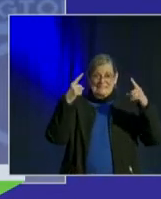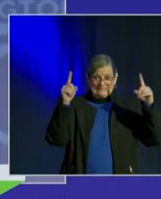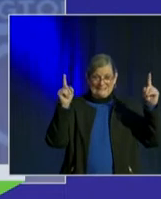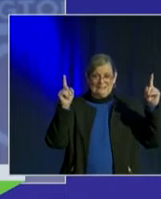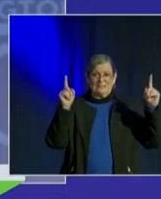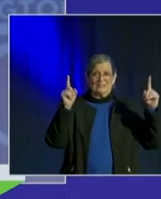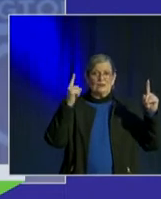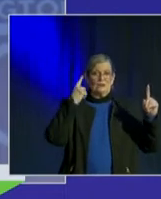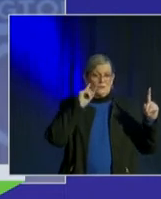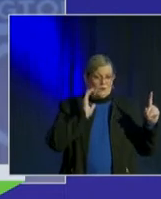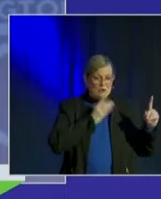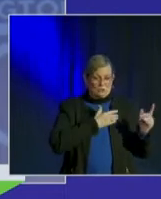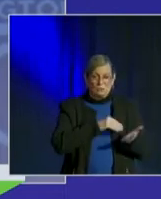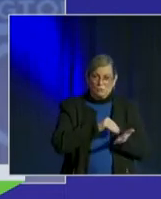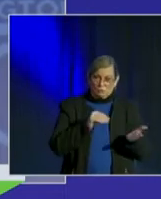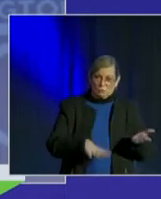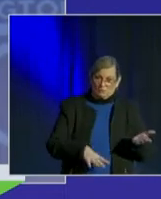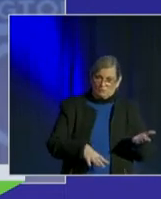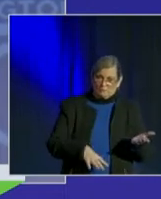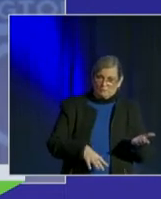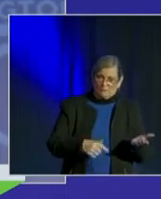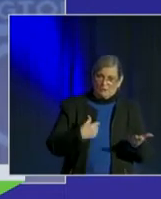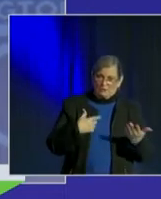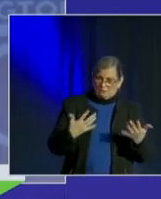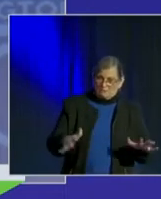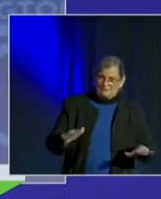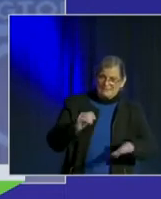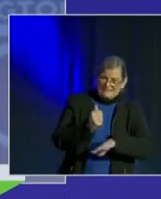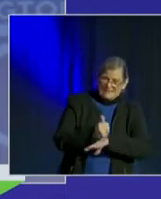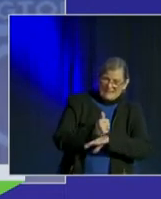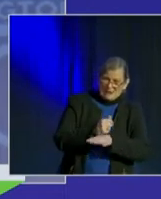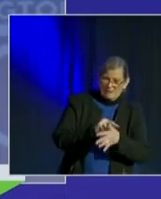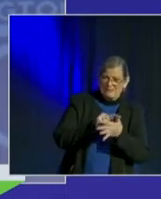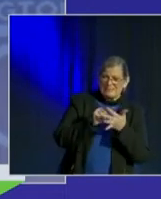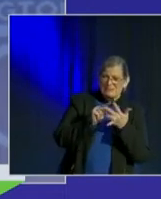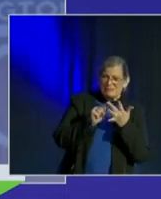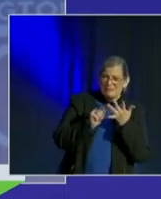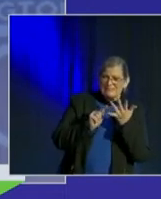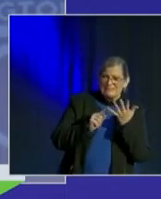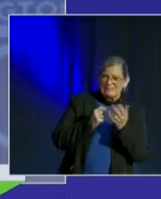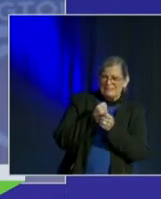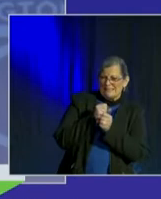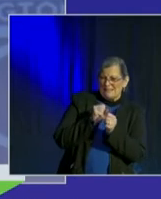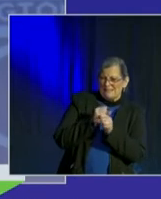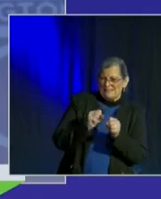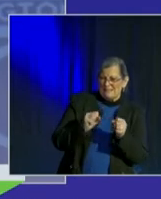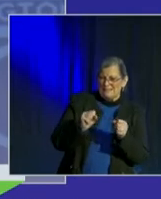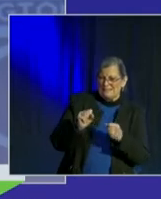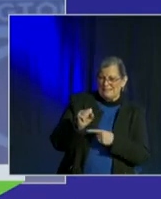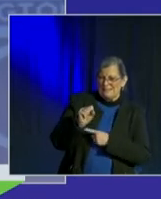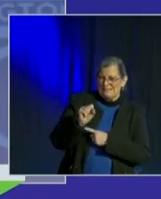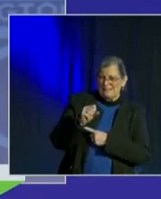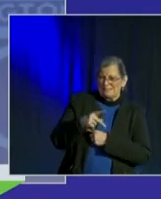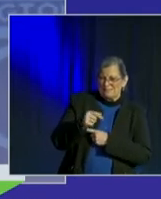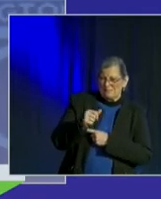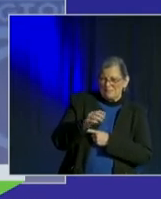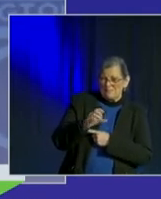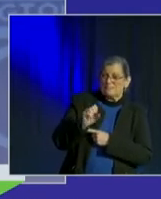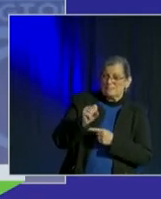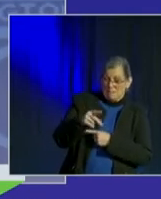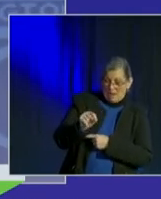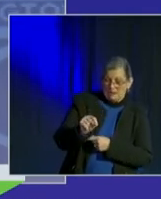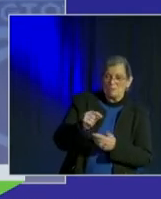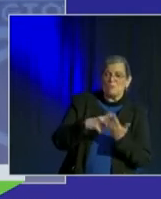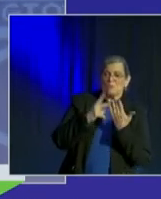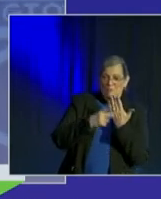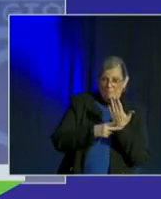students. We have stood up a series of safe spots programs in our priority safe passage areas where businesses and